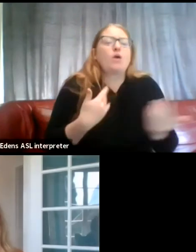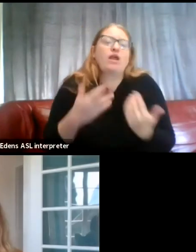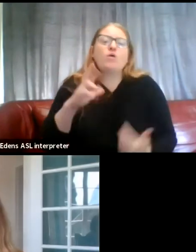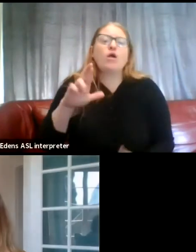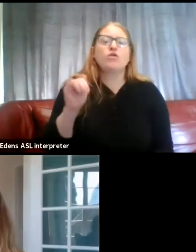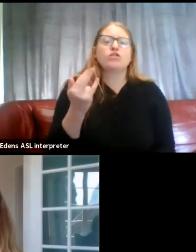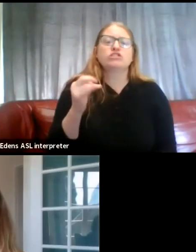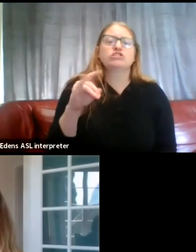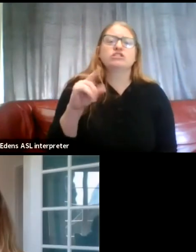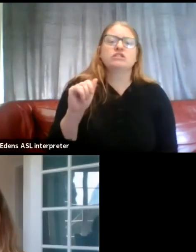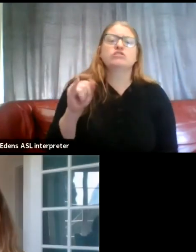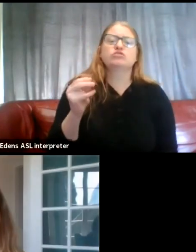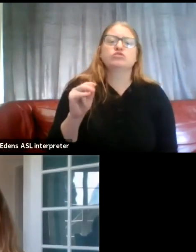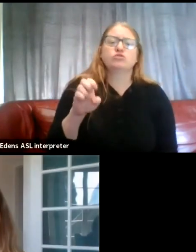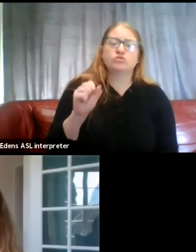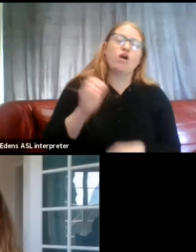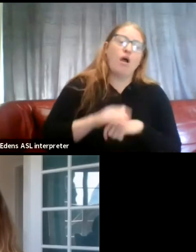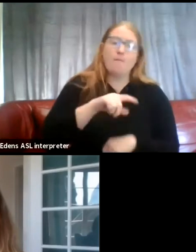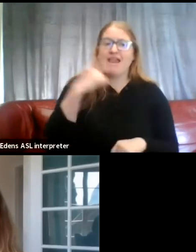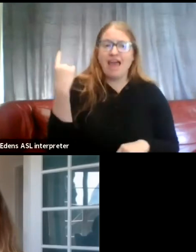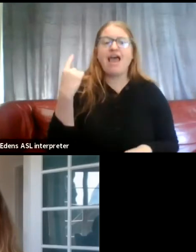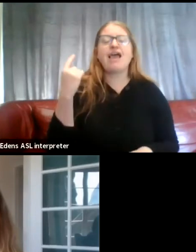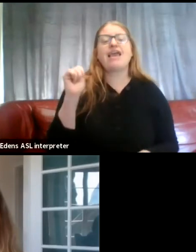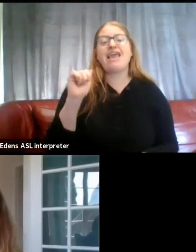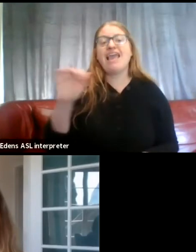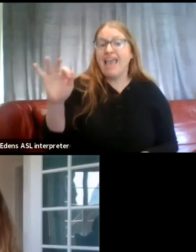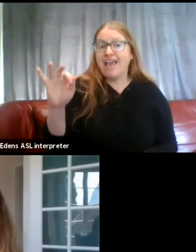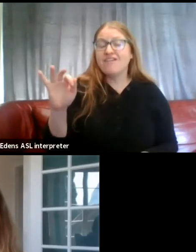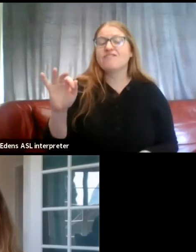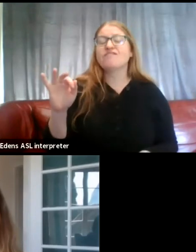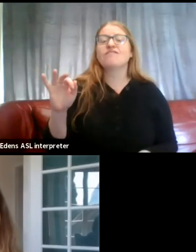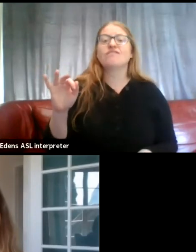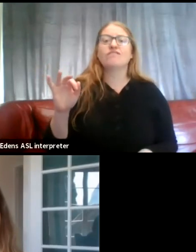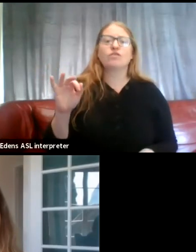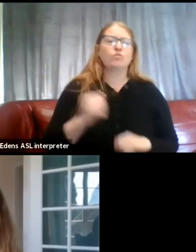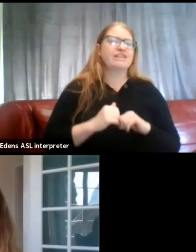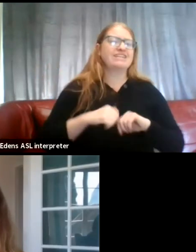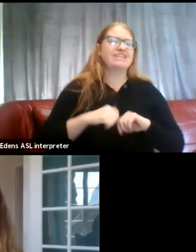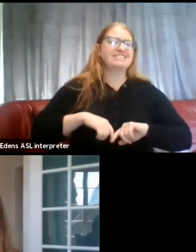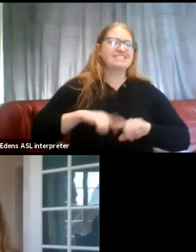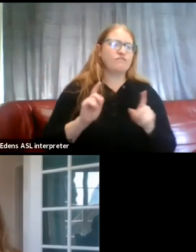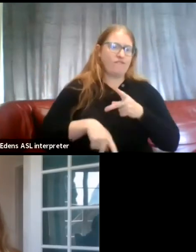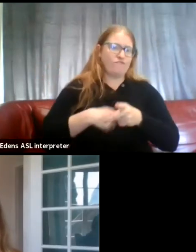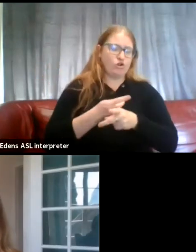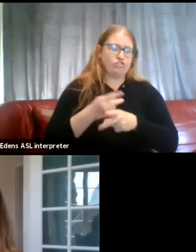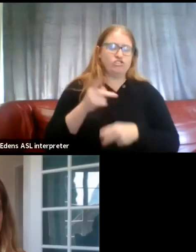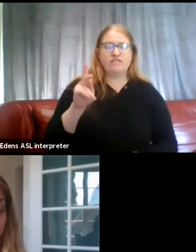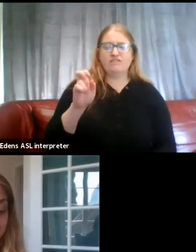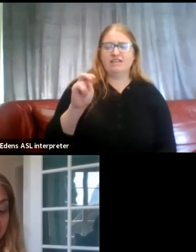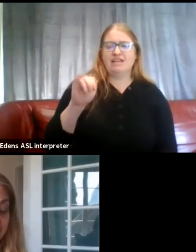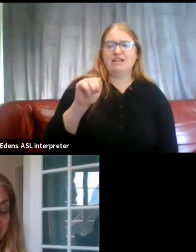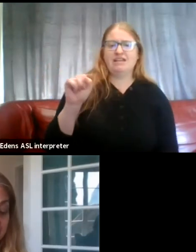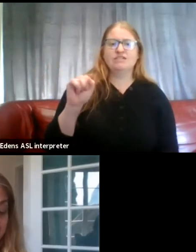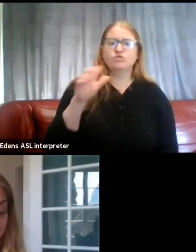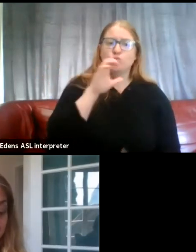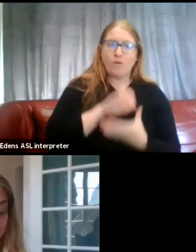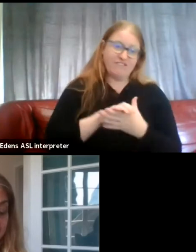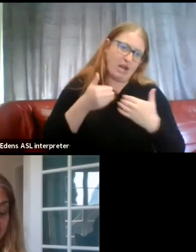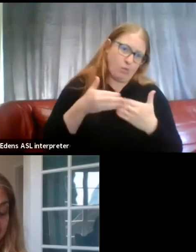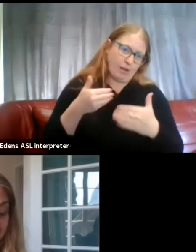is also on Black AF playing a different version of Kenya's wife. So